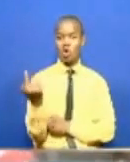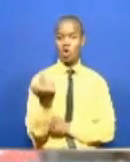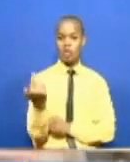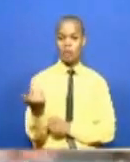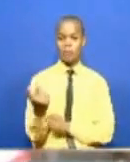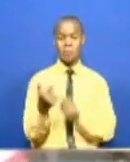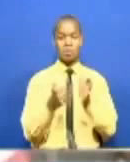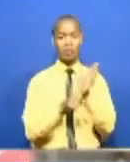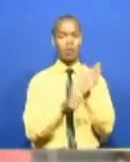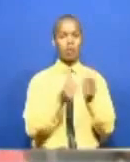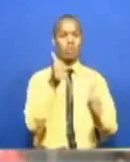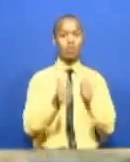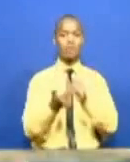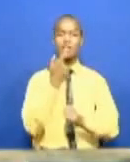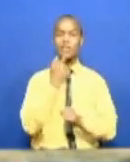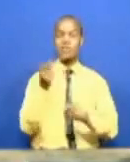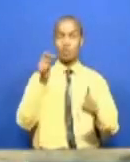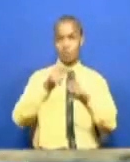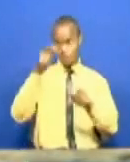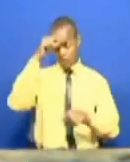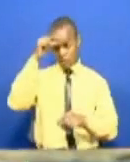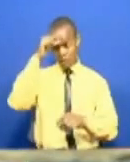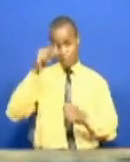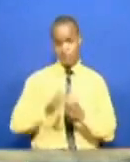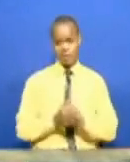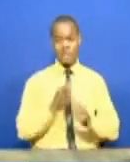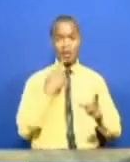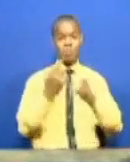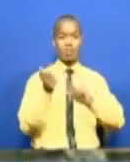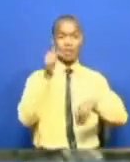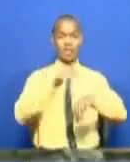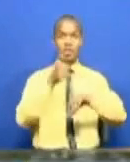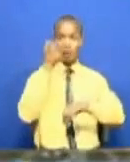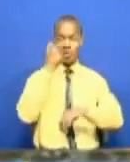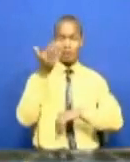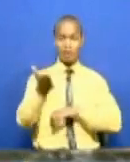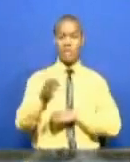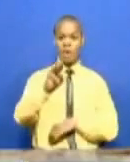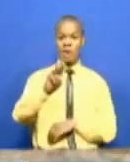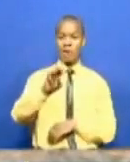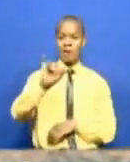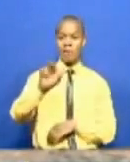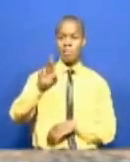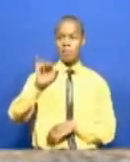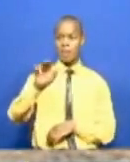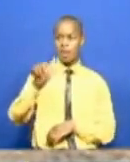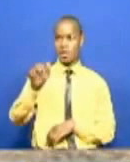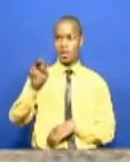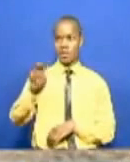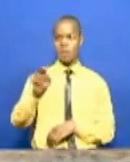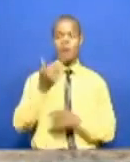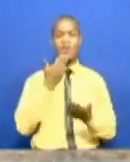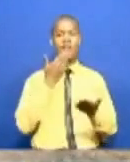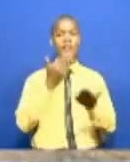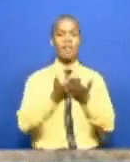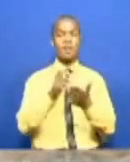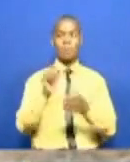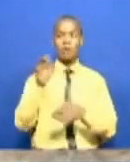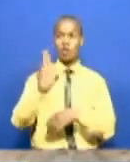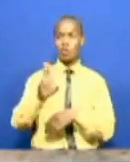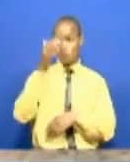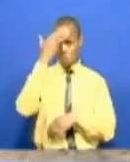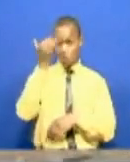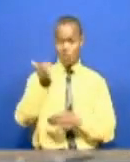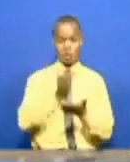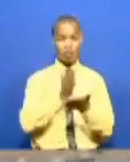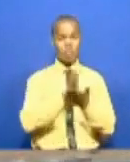issue that he said to the government. Speaking at her home, Miriam Mudhoni Mathenge thanked President Uhuru Kenyatta for his